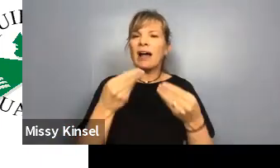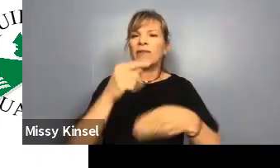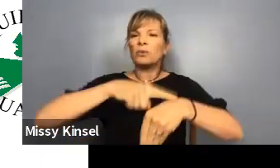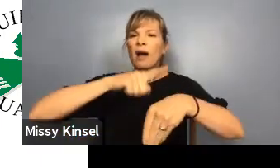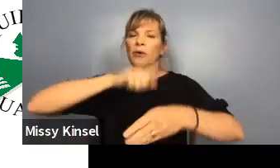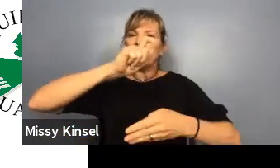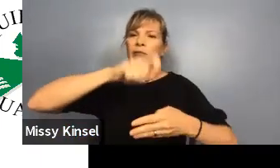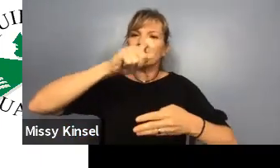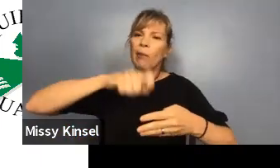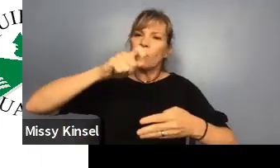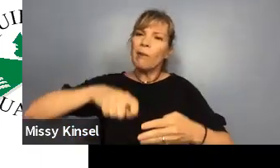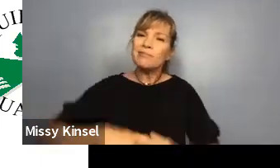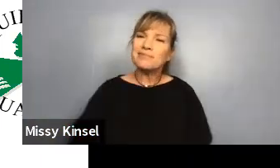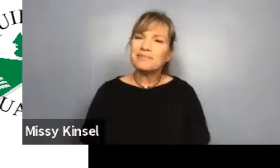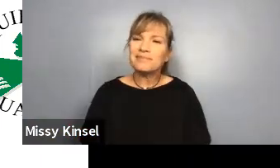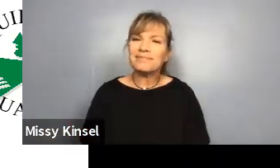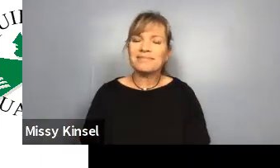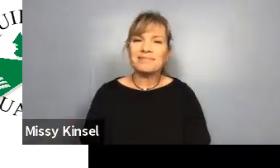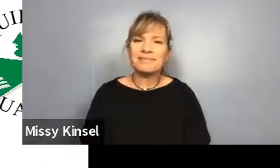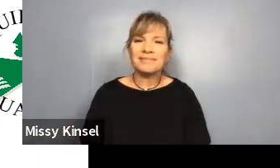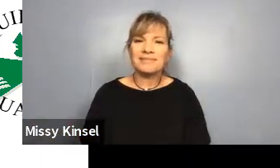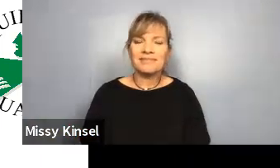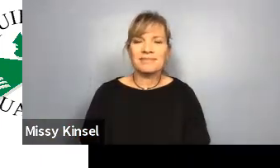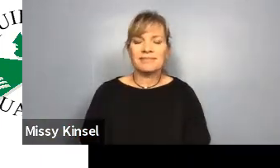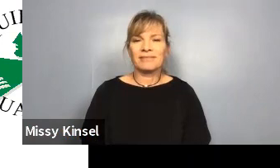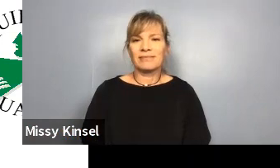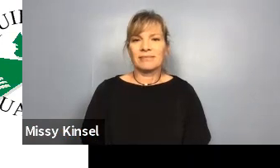to answer that one.